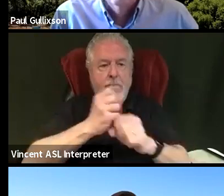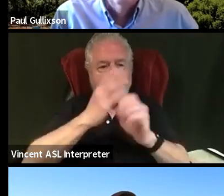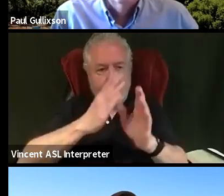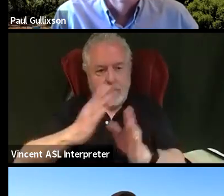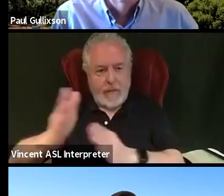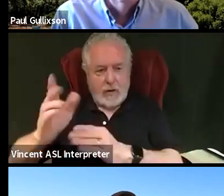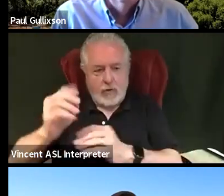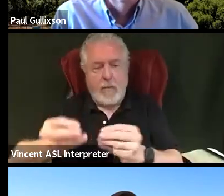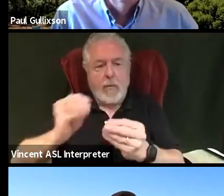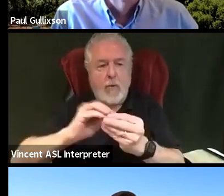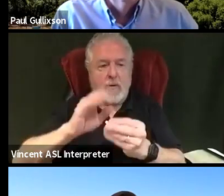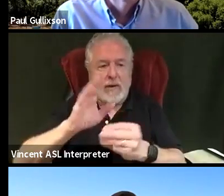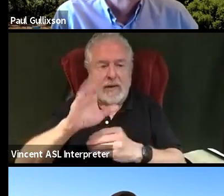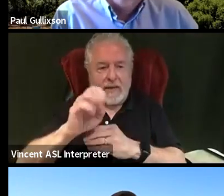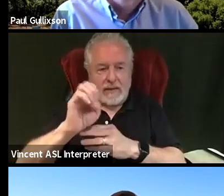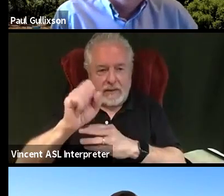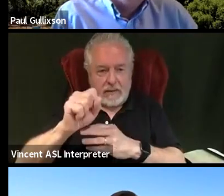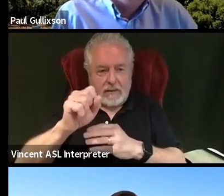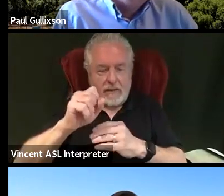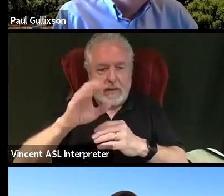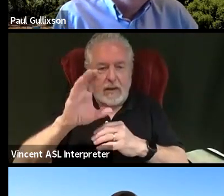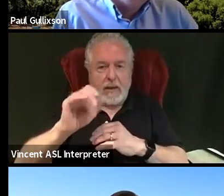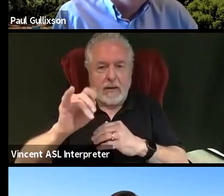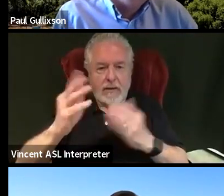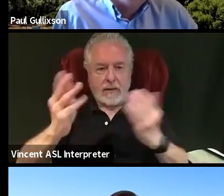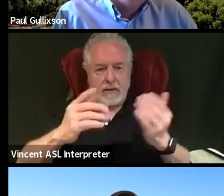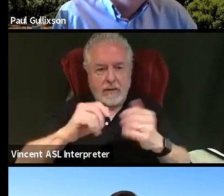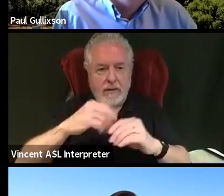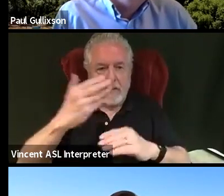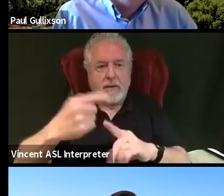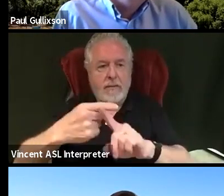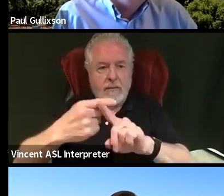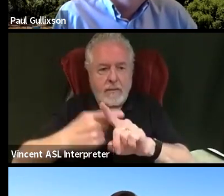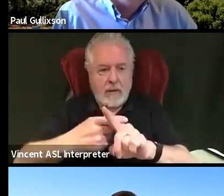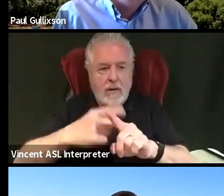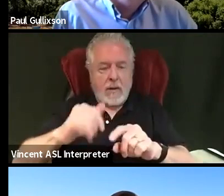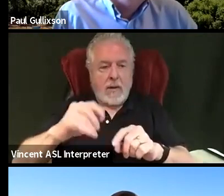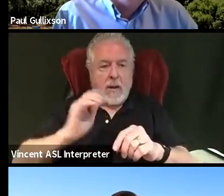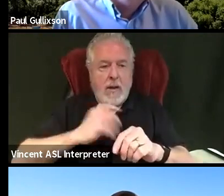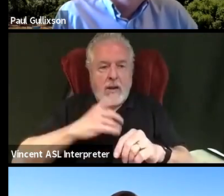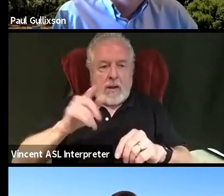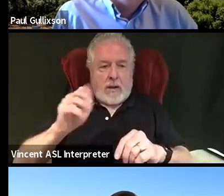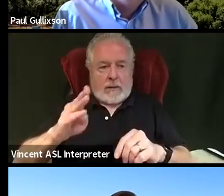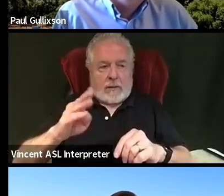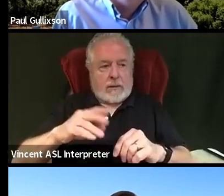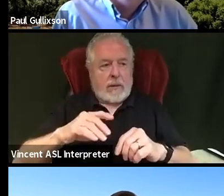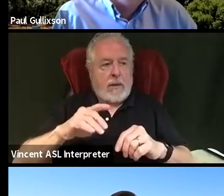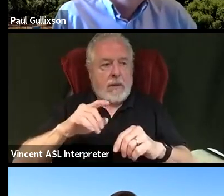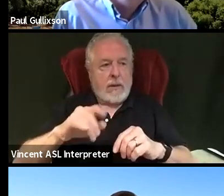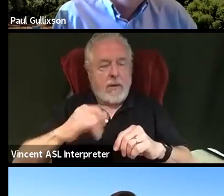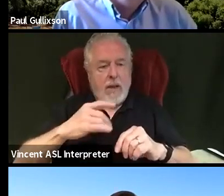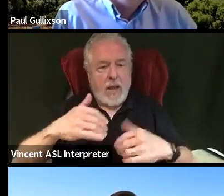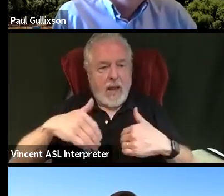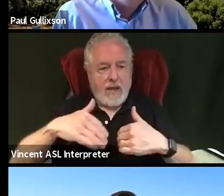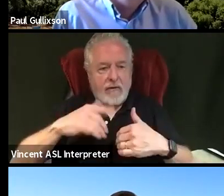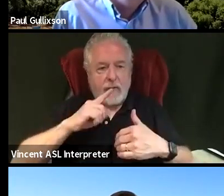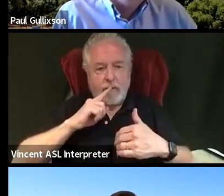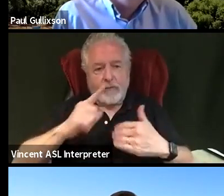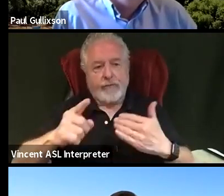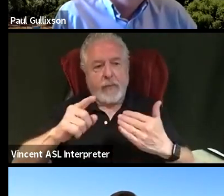to do more of our cases in the county here in the next month when we're able to do that at our own lab. But we haven't